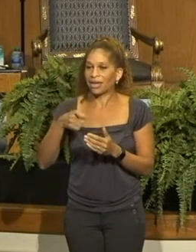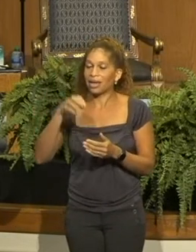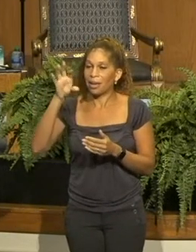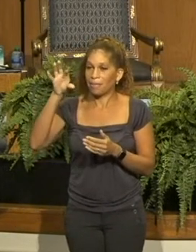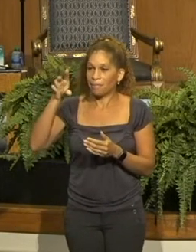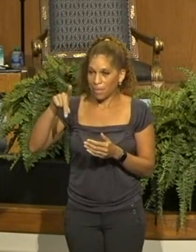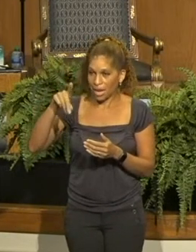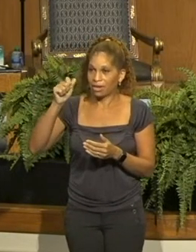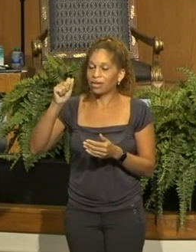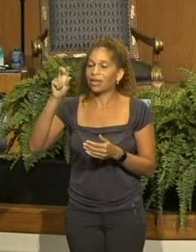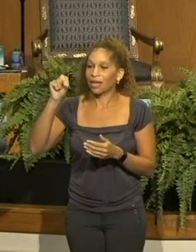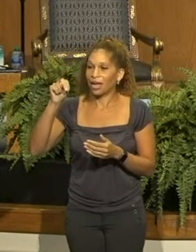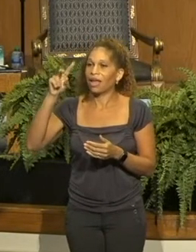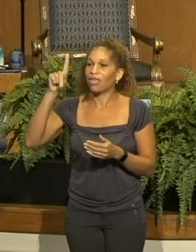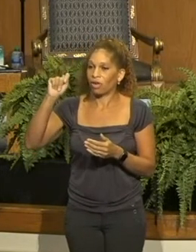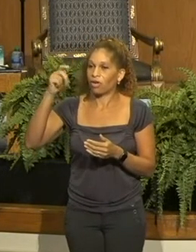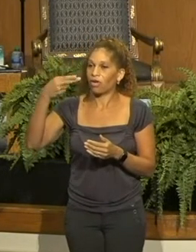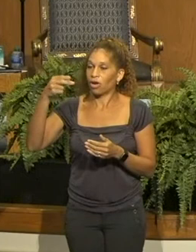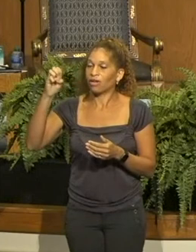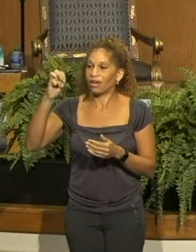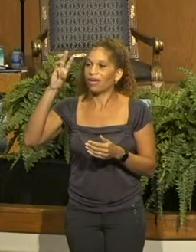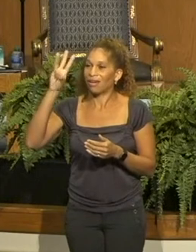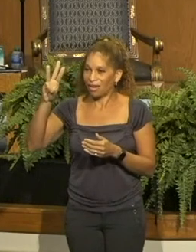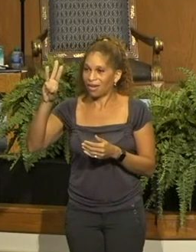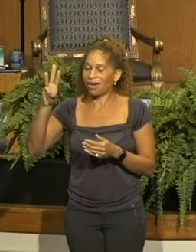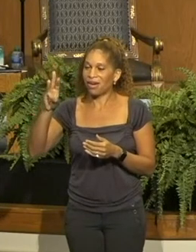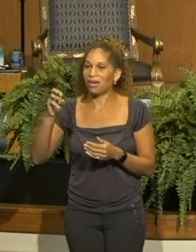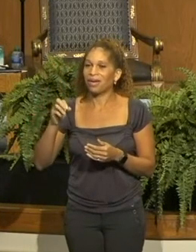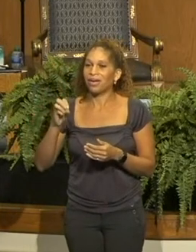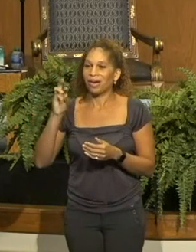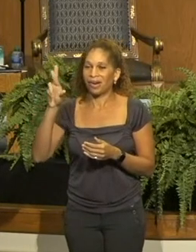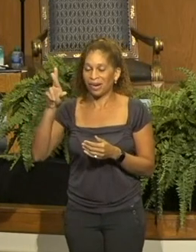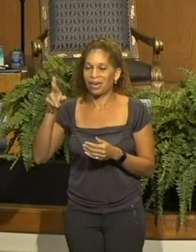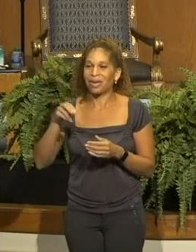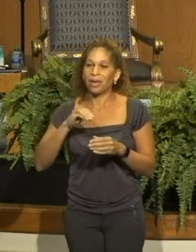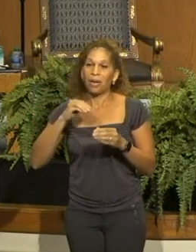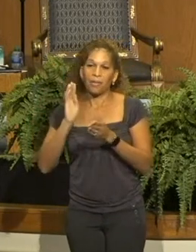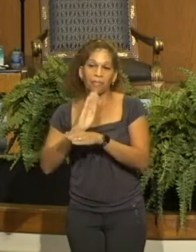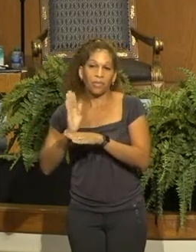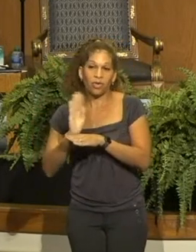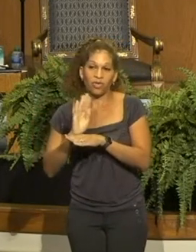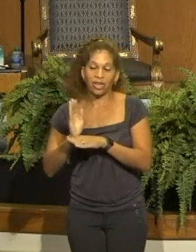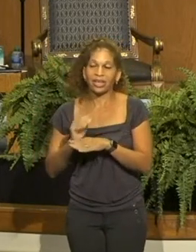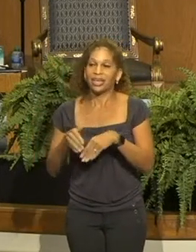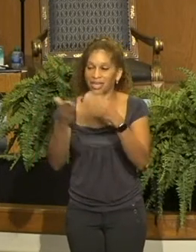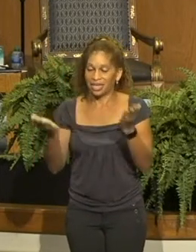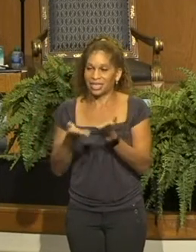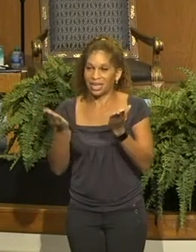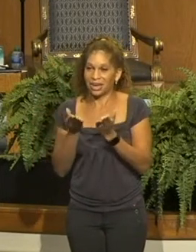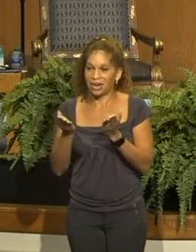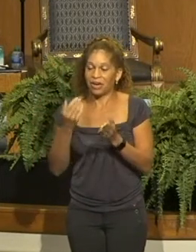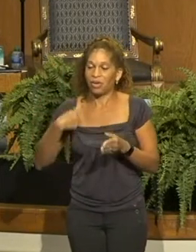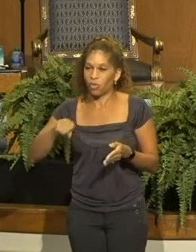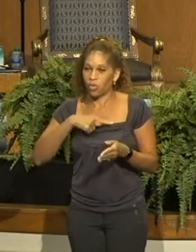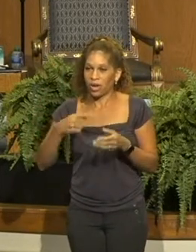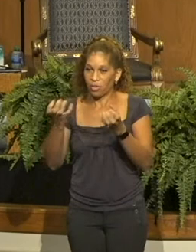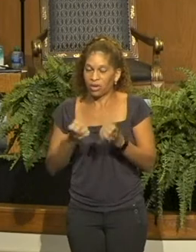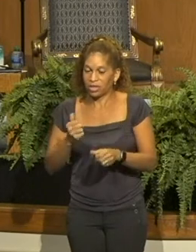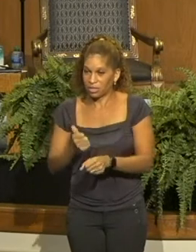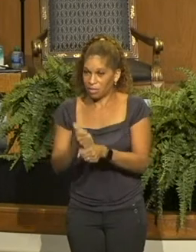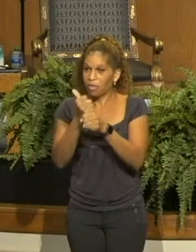the way. It's coming out. Somebody just say Wakanda forever, Wakanda forever. We want to make sure that we